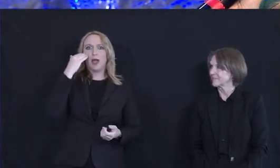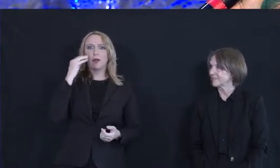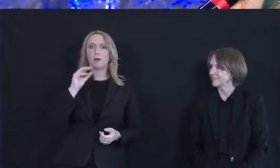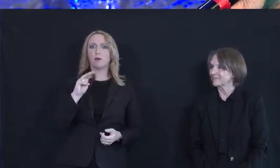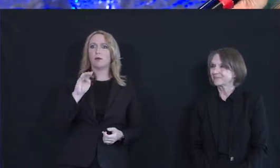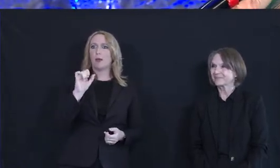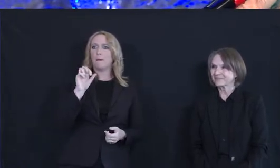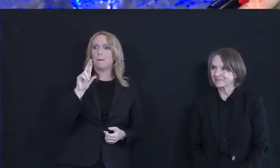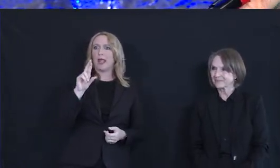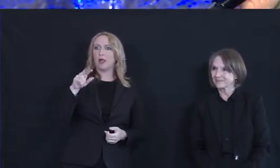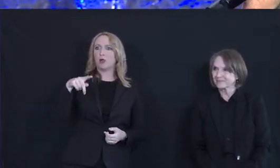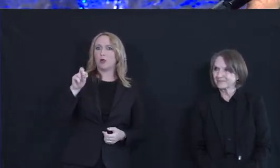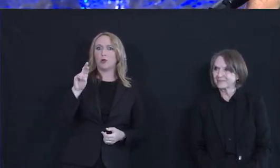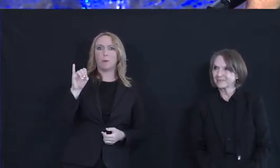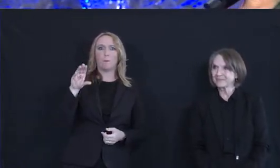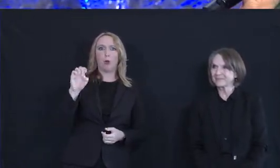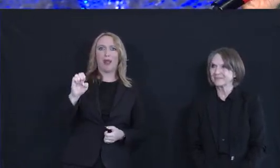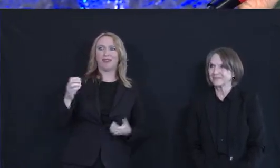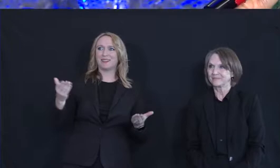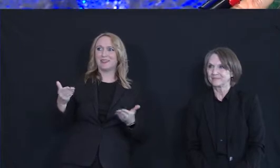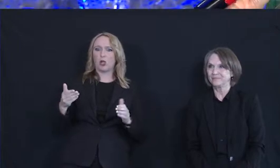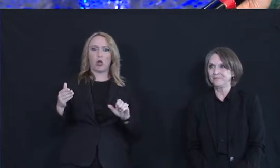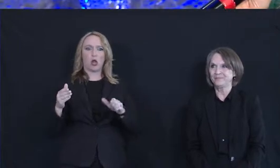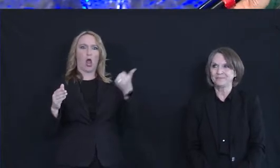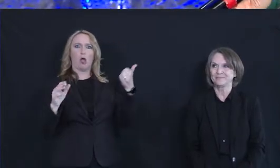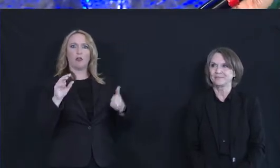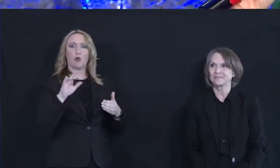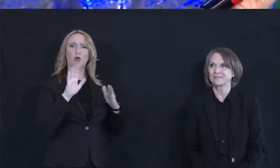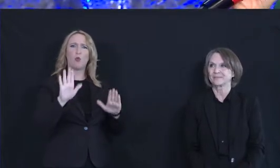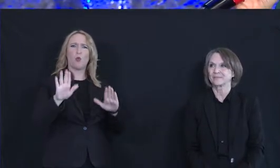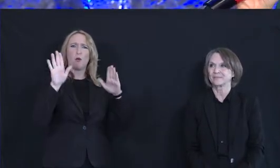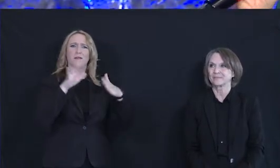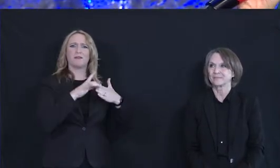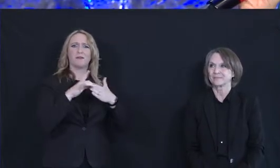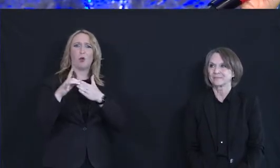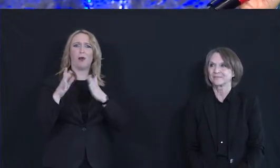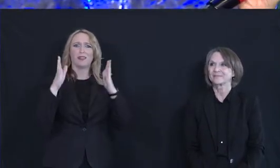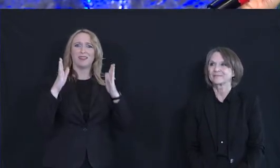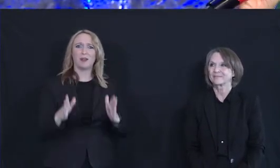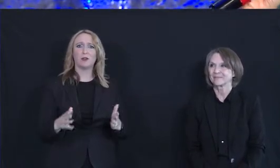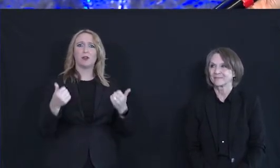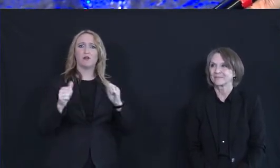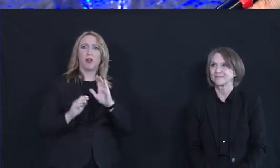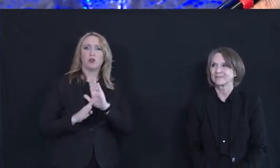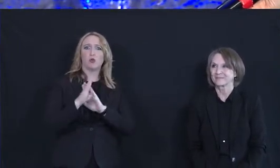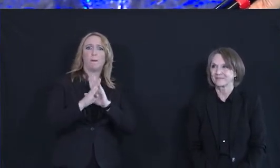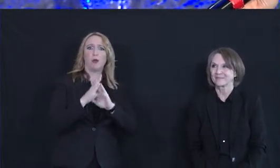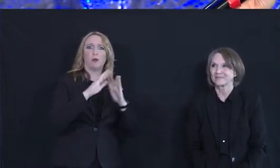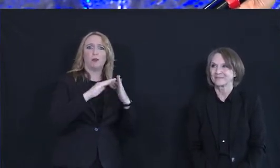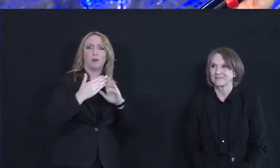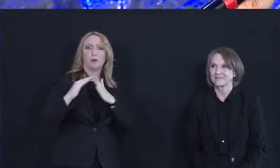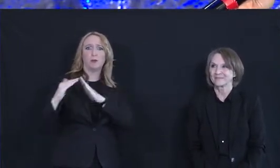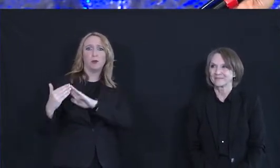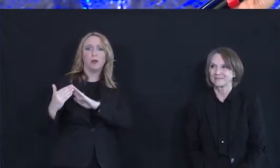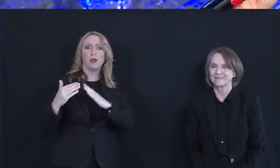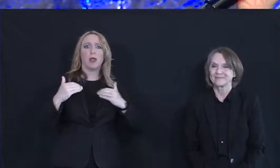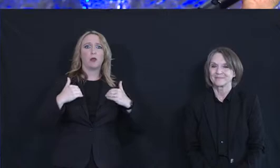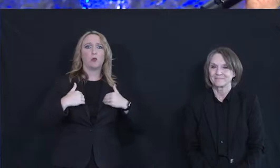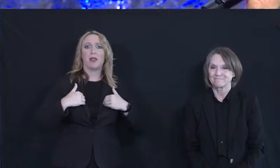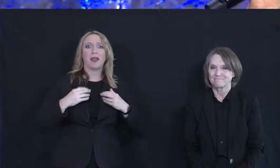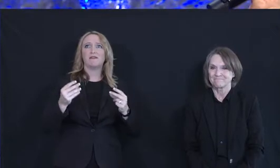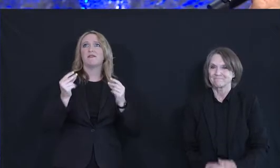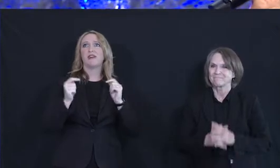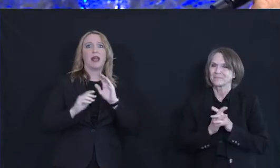don't know if mayor Moncrief is here or not you know just great leaders that are focused on the right thing to build this community in some of the fastest growing time periods in our city